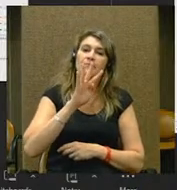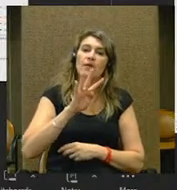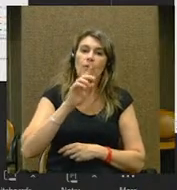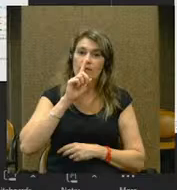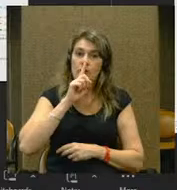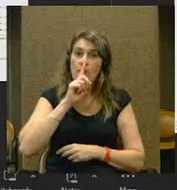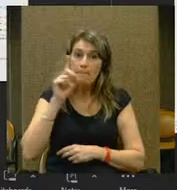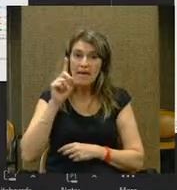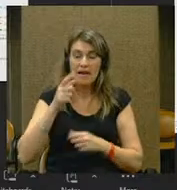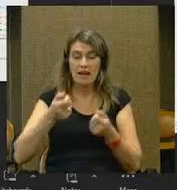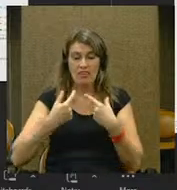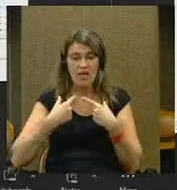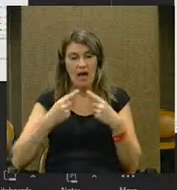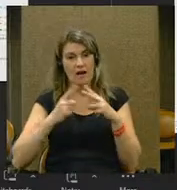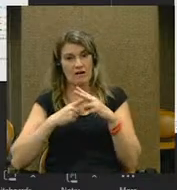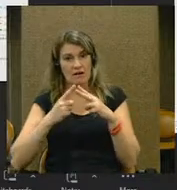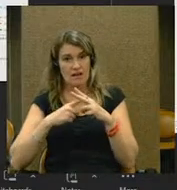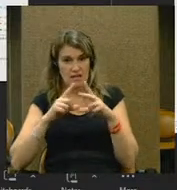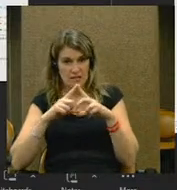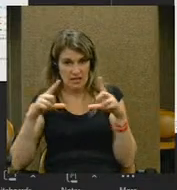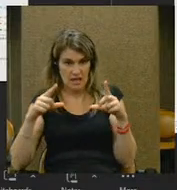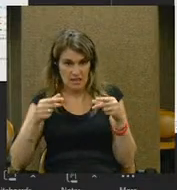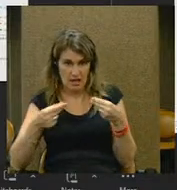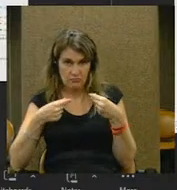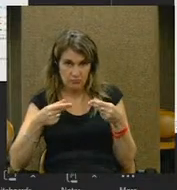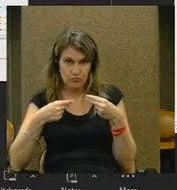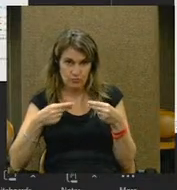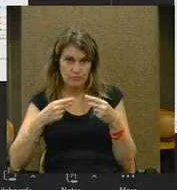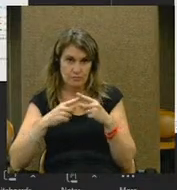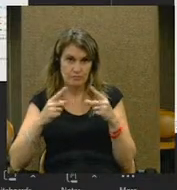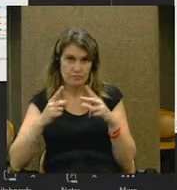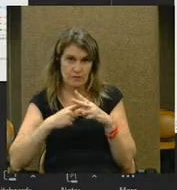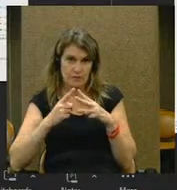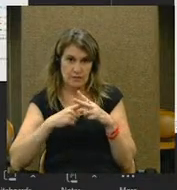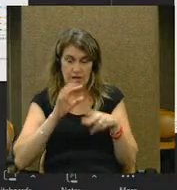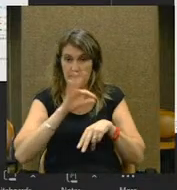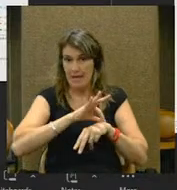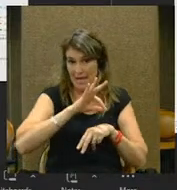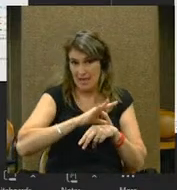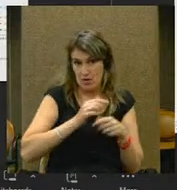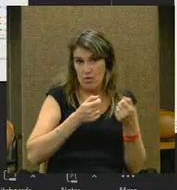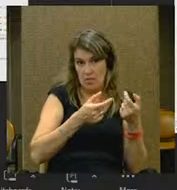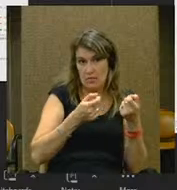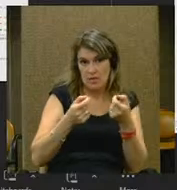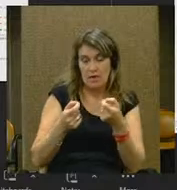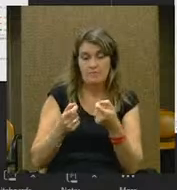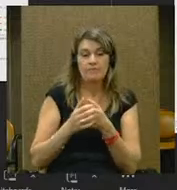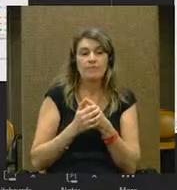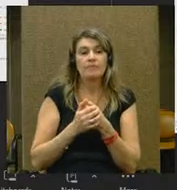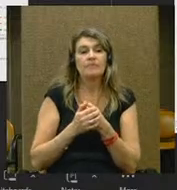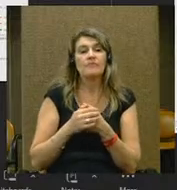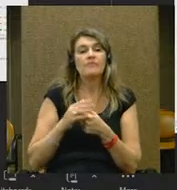It's starting to flatten out, and there are challenges, certainly, because